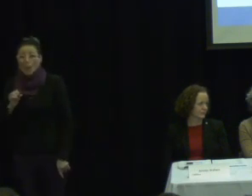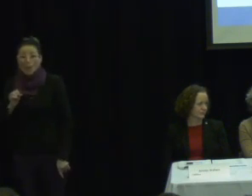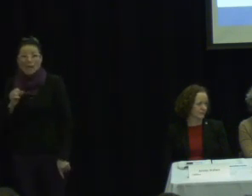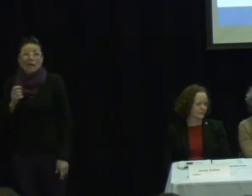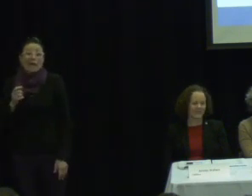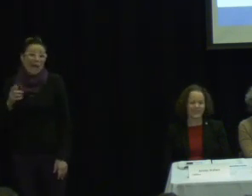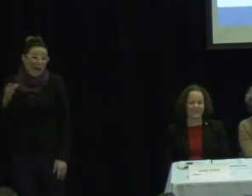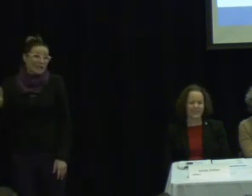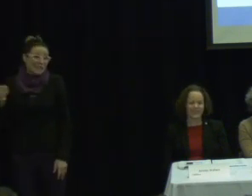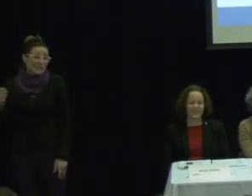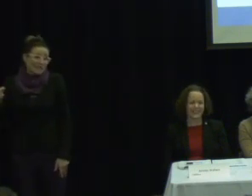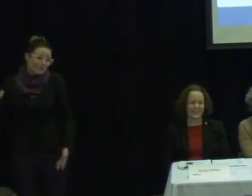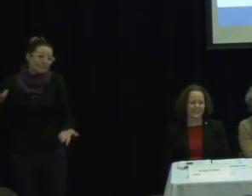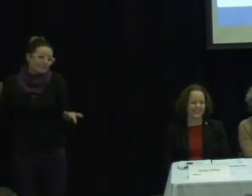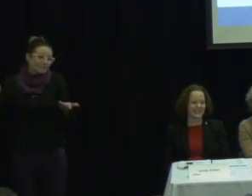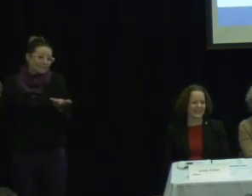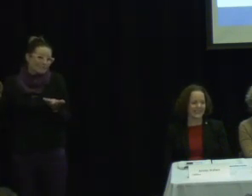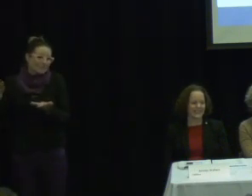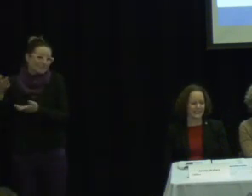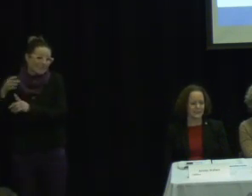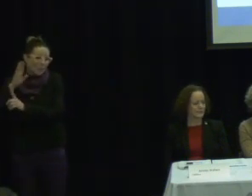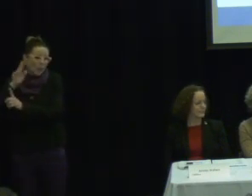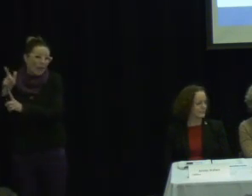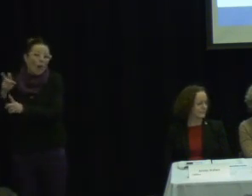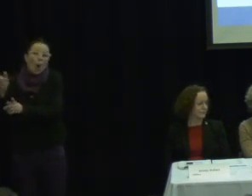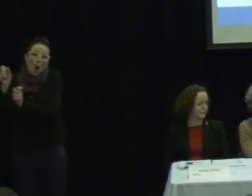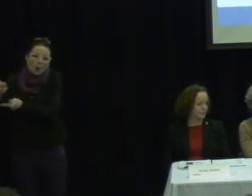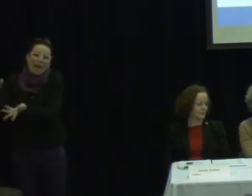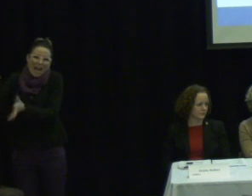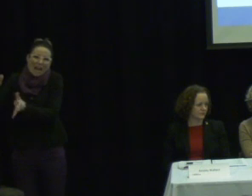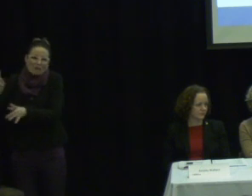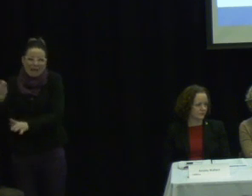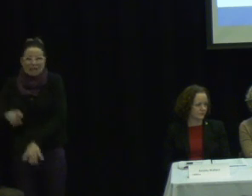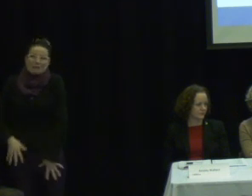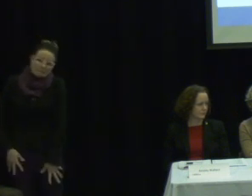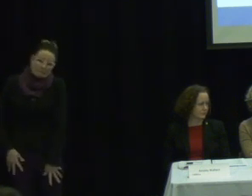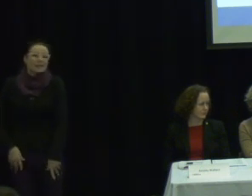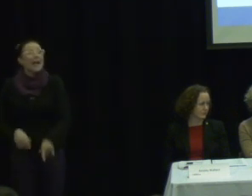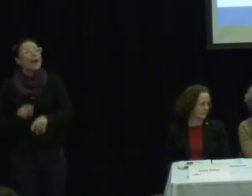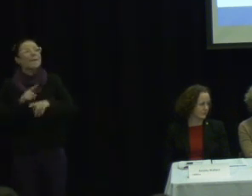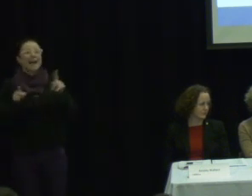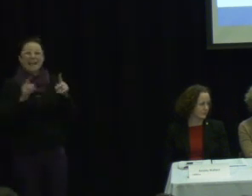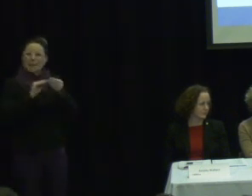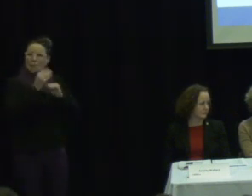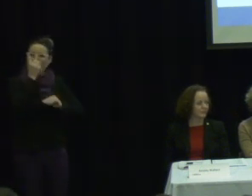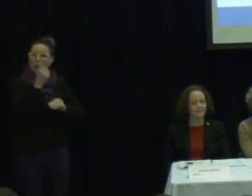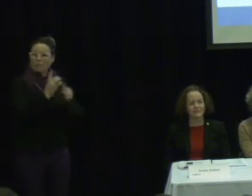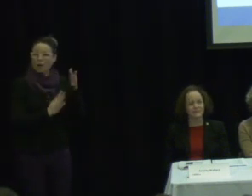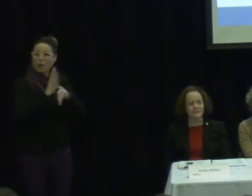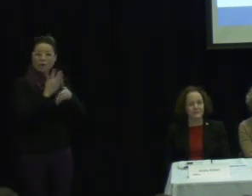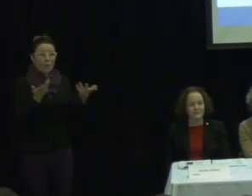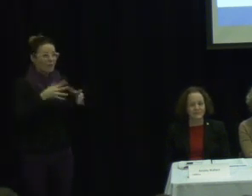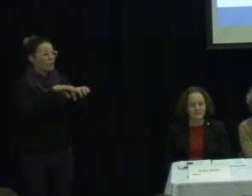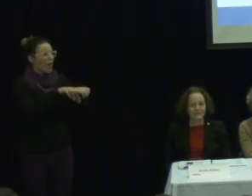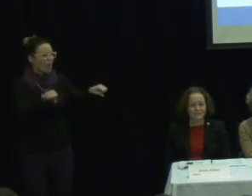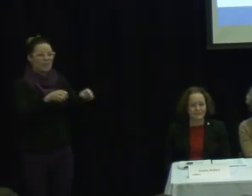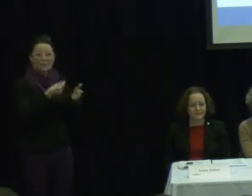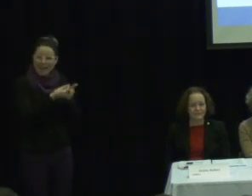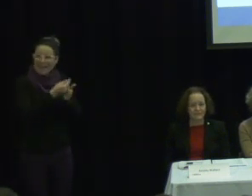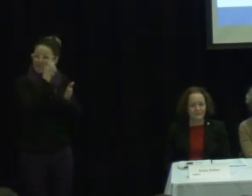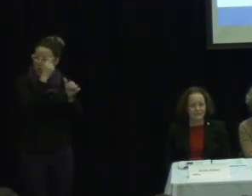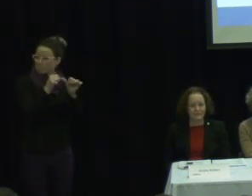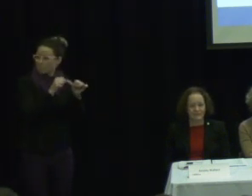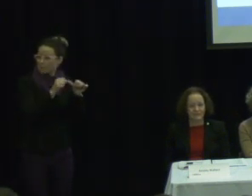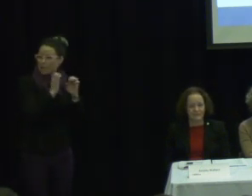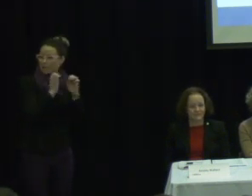that. But you're going to get the scholarships you need to get through college, and that's our first priority. The next priority is for us to